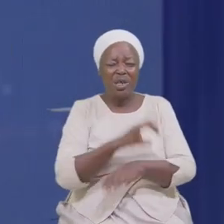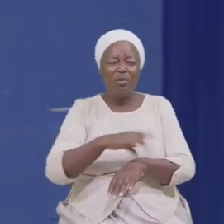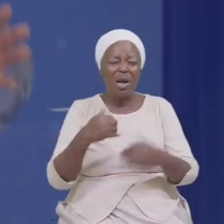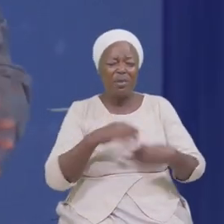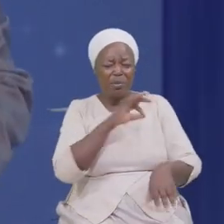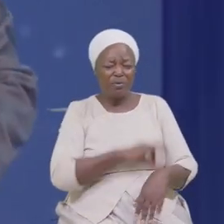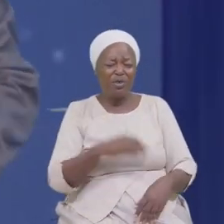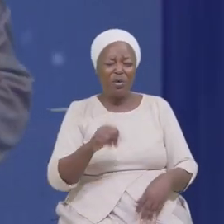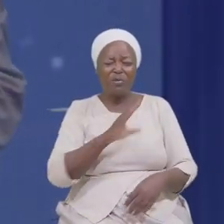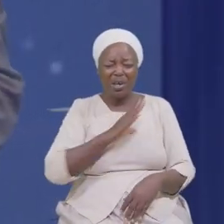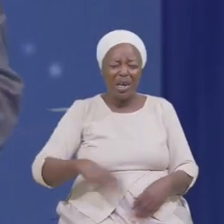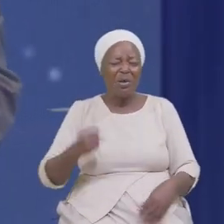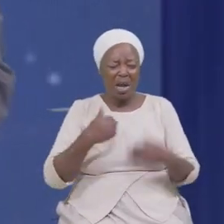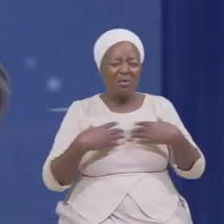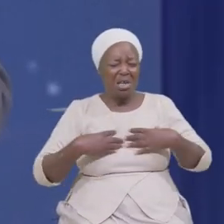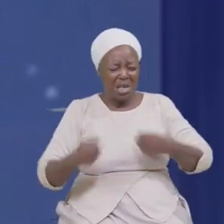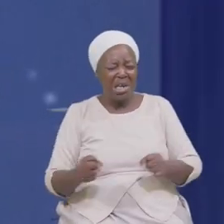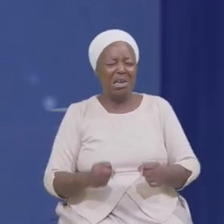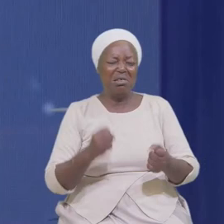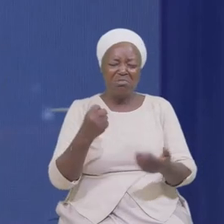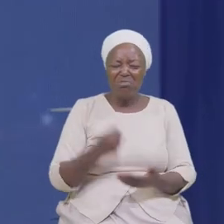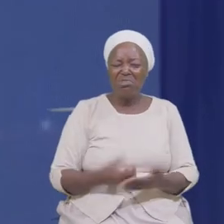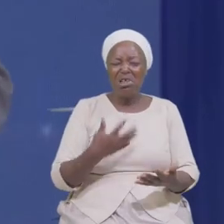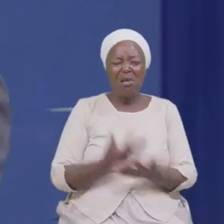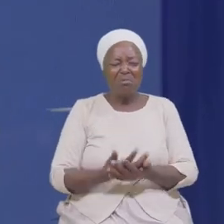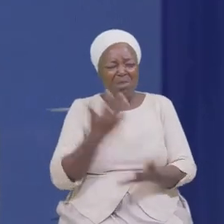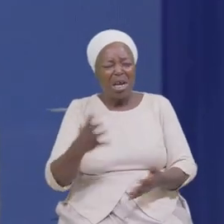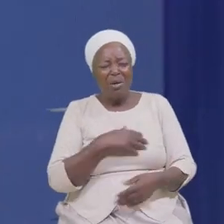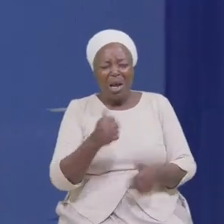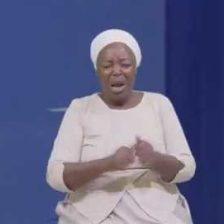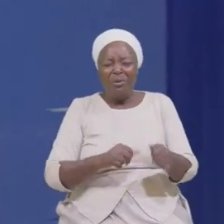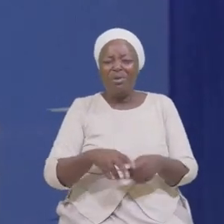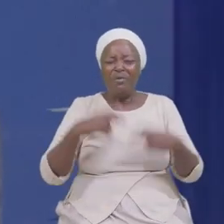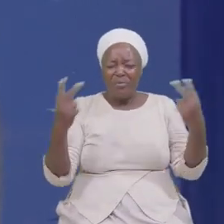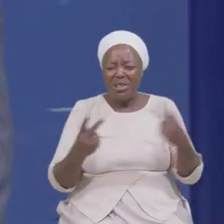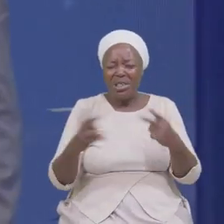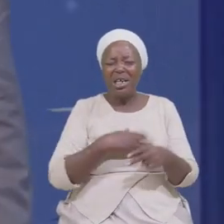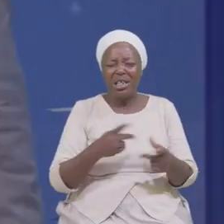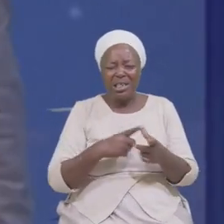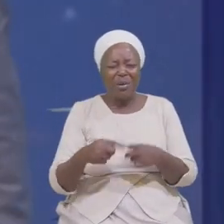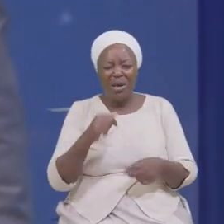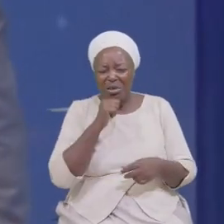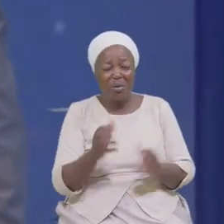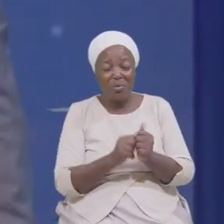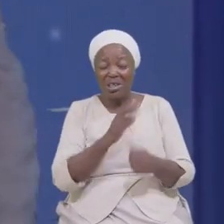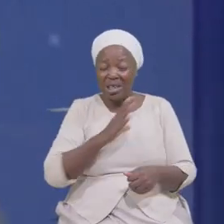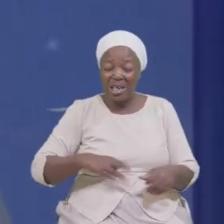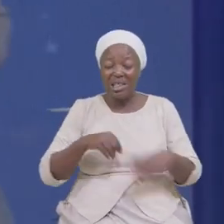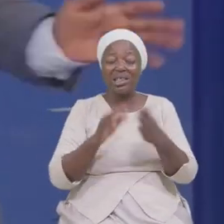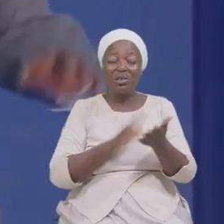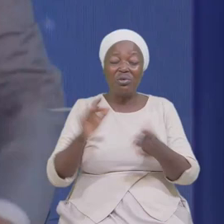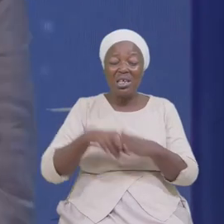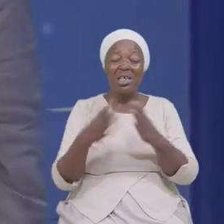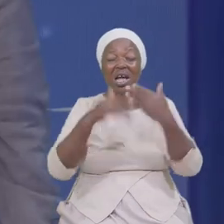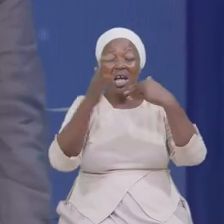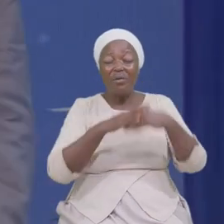as success, as triumph. If only in this life we have that, and then we're not with Christ in glory in heaven, will